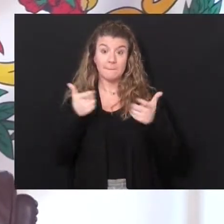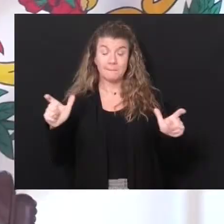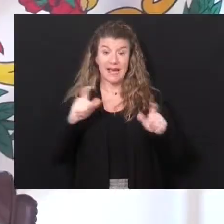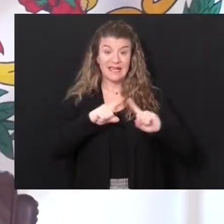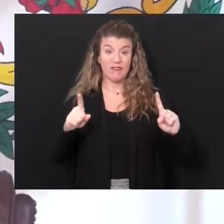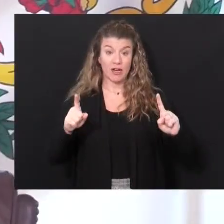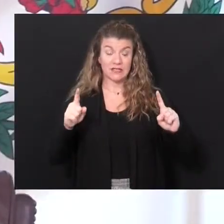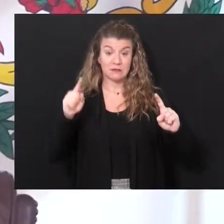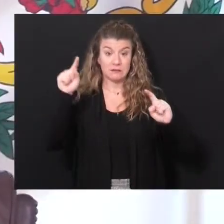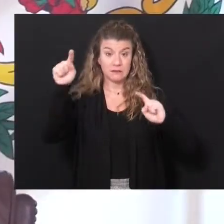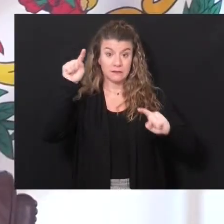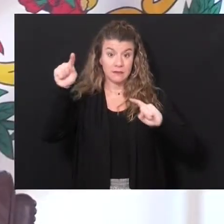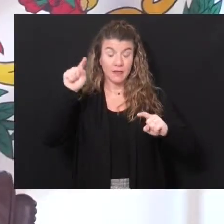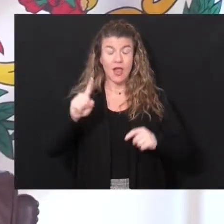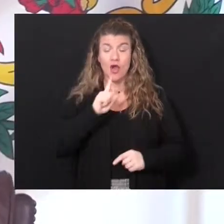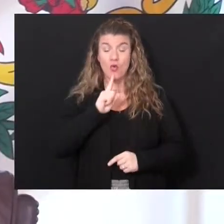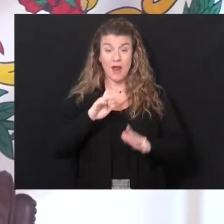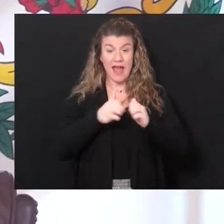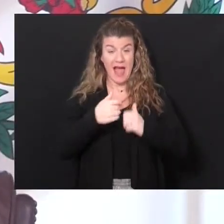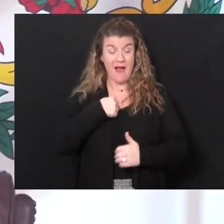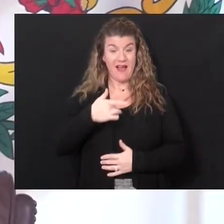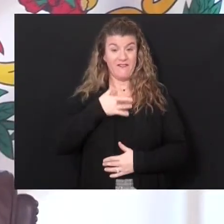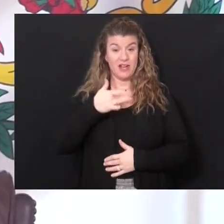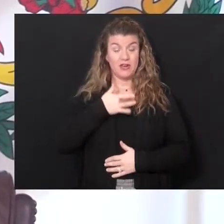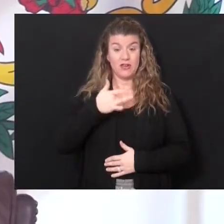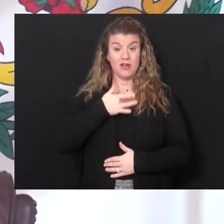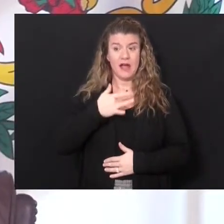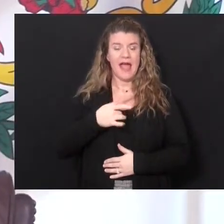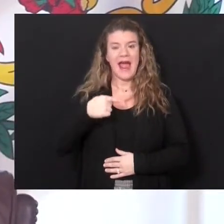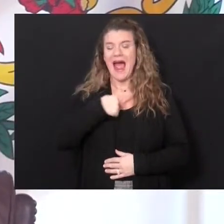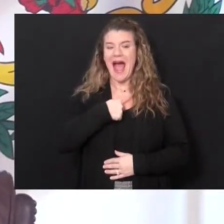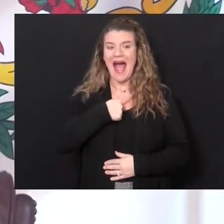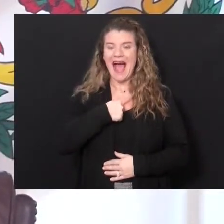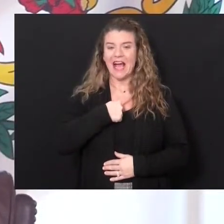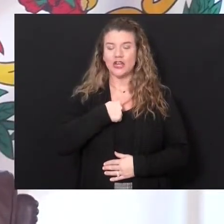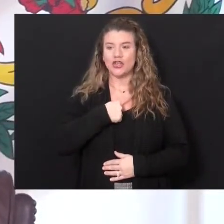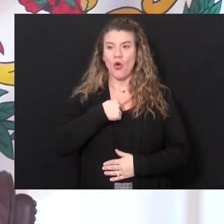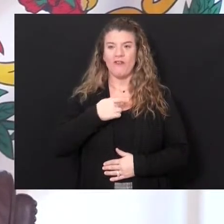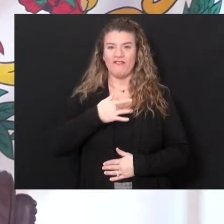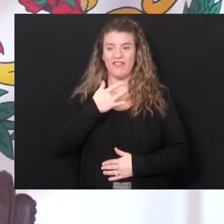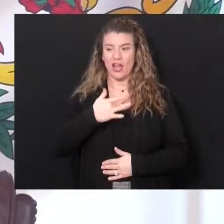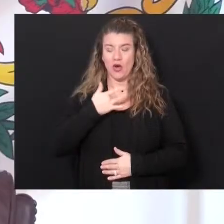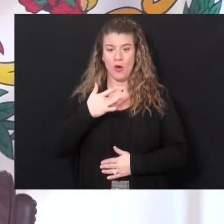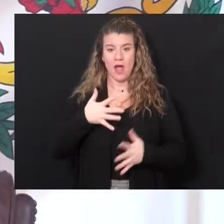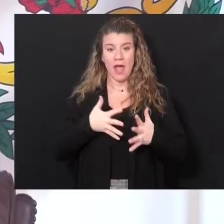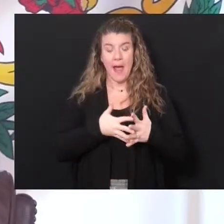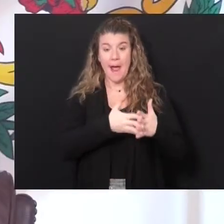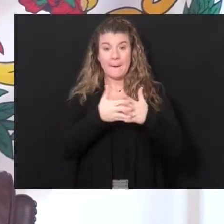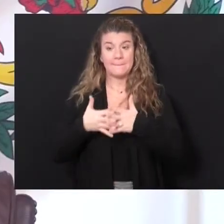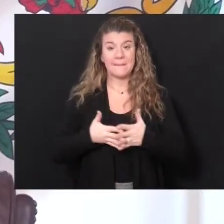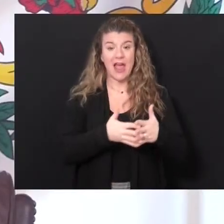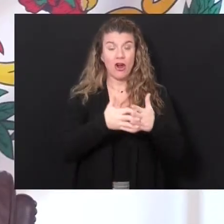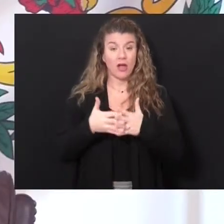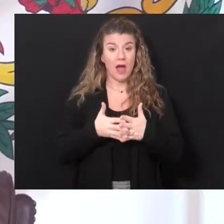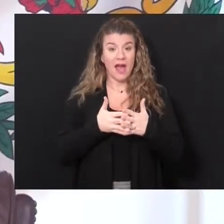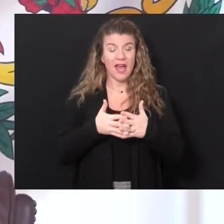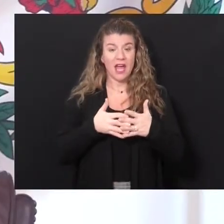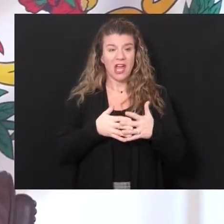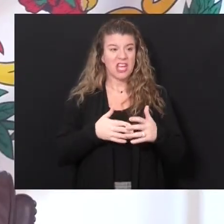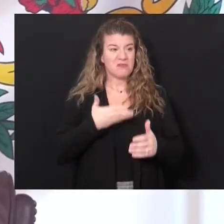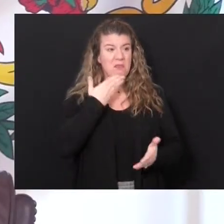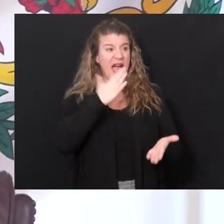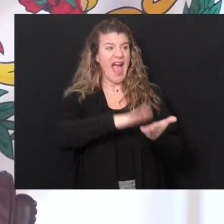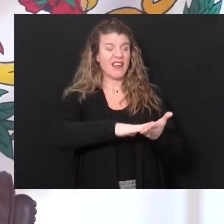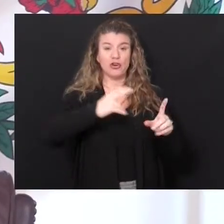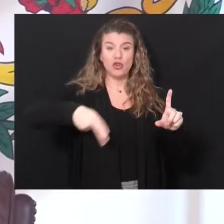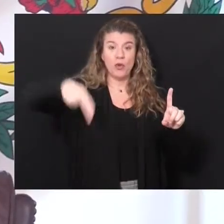And really, how I would feel is just this. I don't think that America can go wrong being too high.